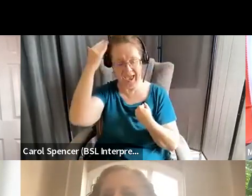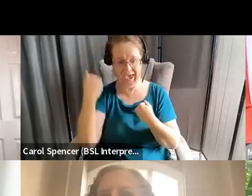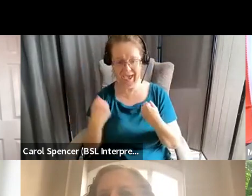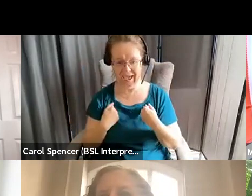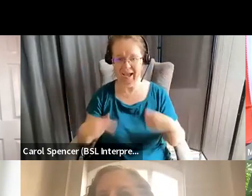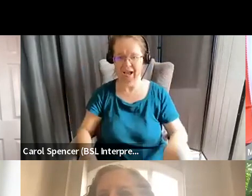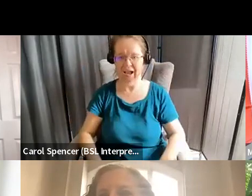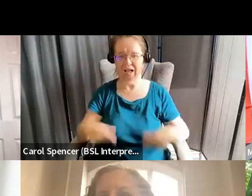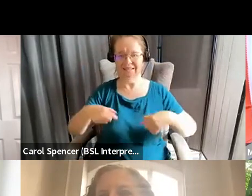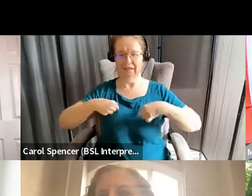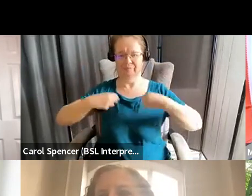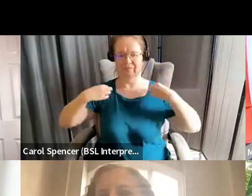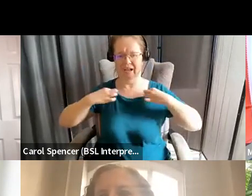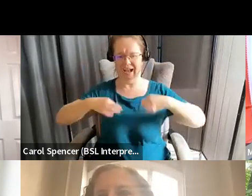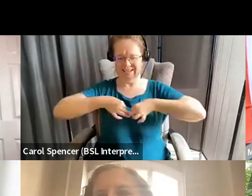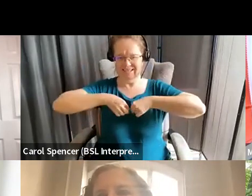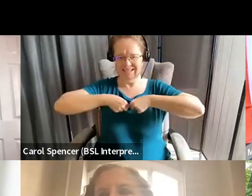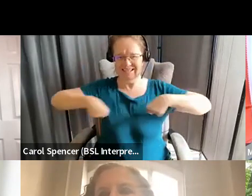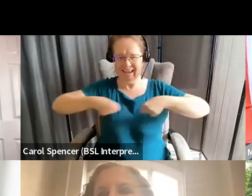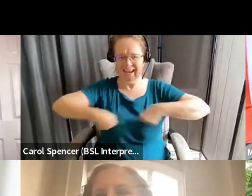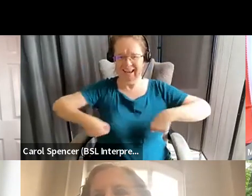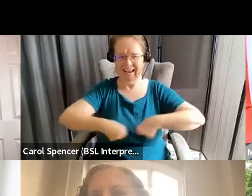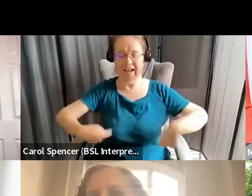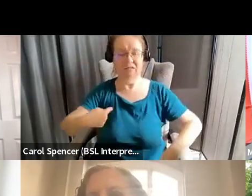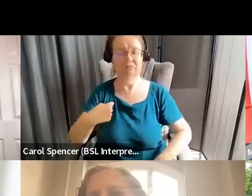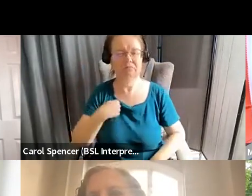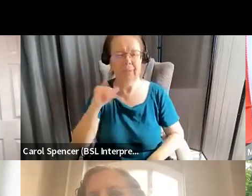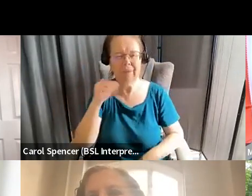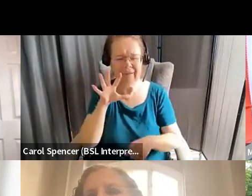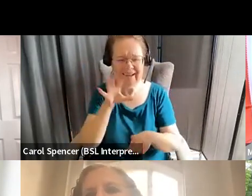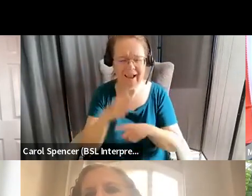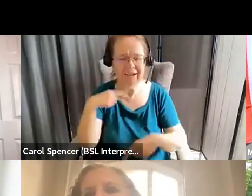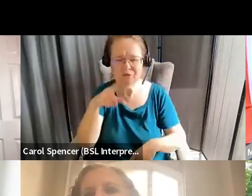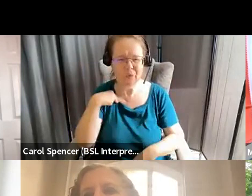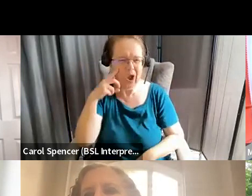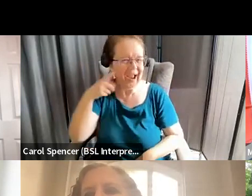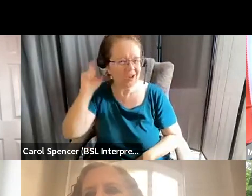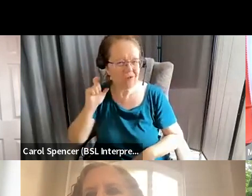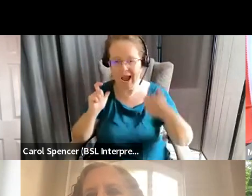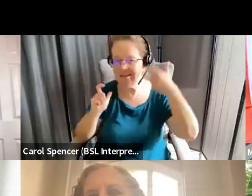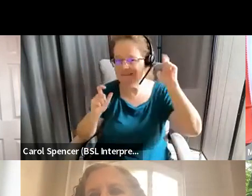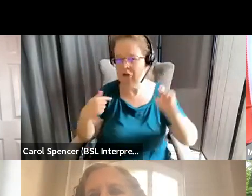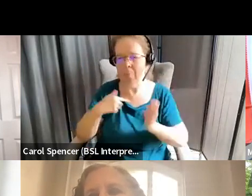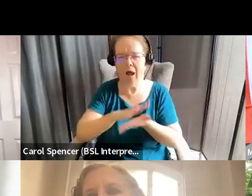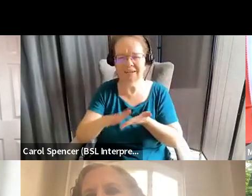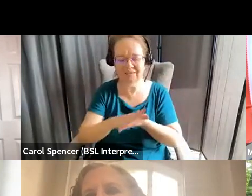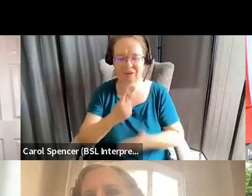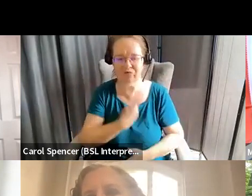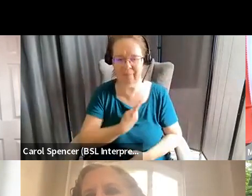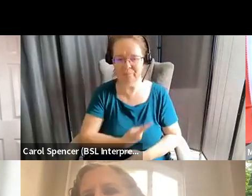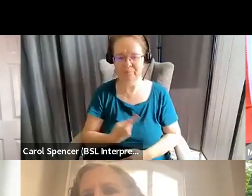black and white striped shirt. I'm hard of hearing. You might've caught me putting in my hearing aids. I was thinking